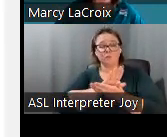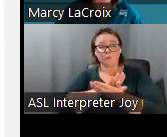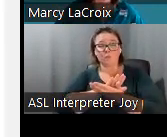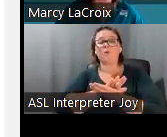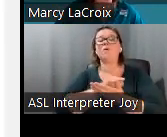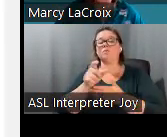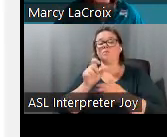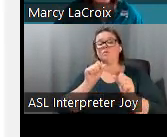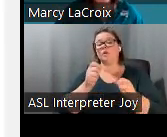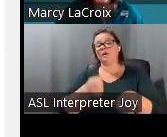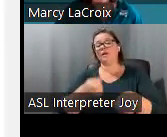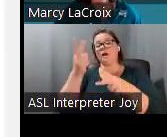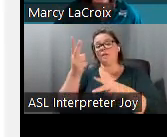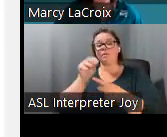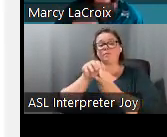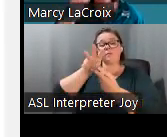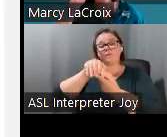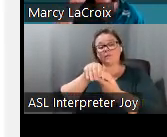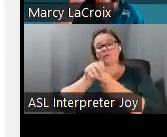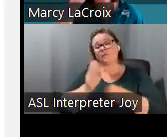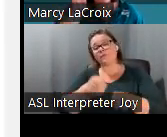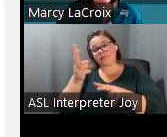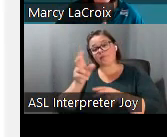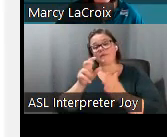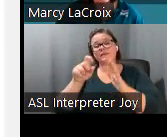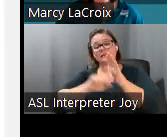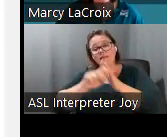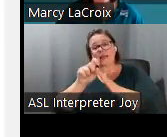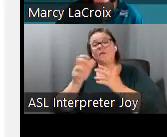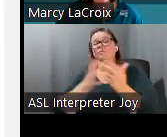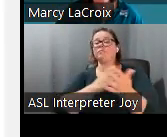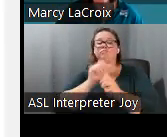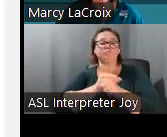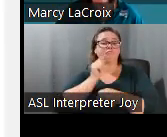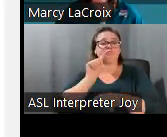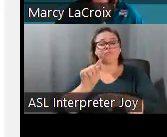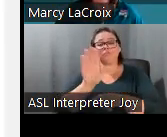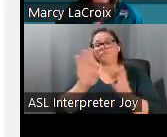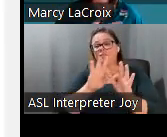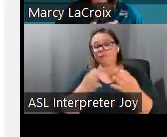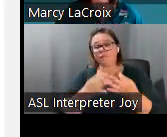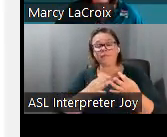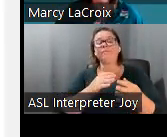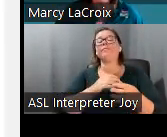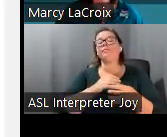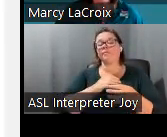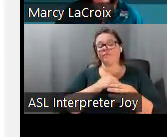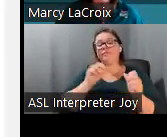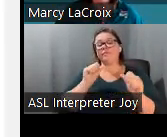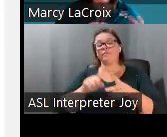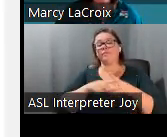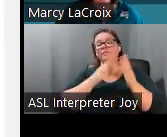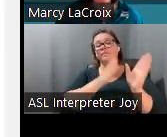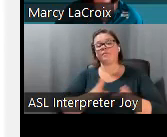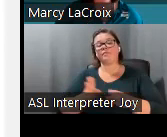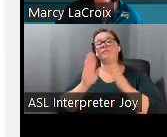can upload, take a picture of them, scan them, whatever works for you and your family, to start organizing those